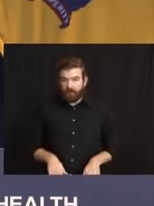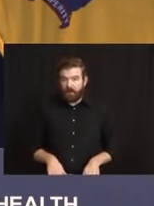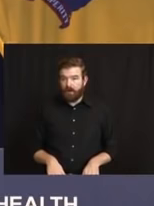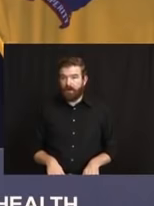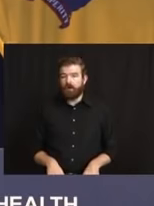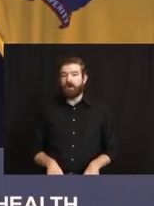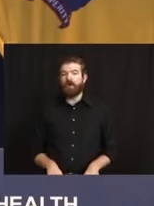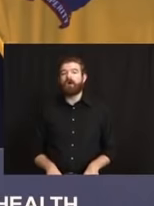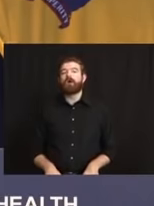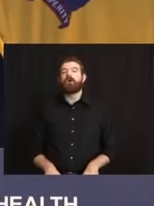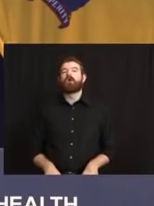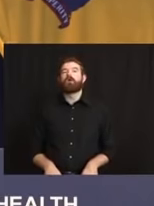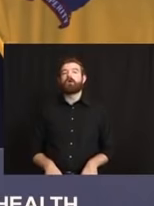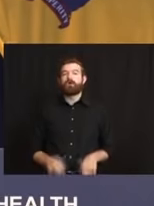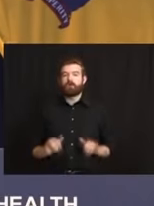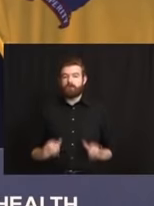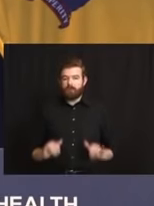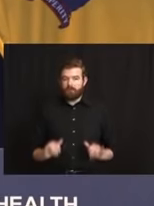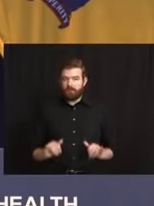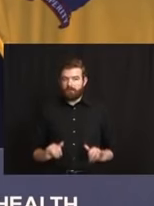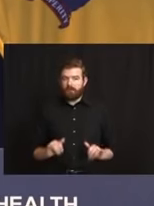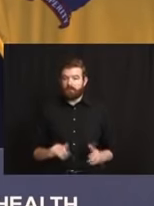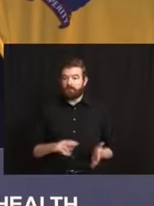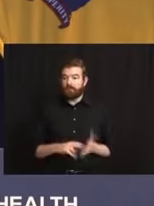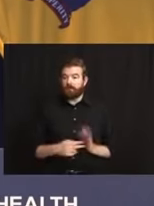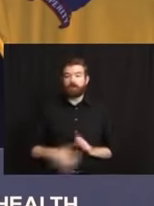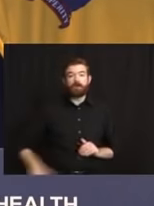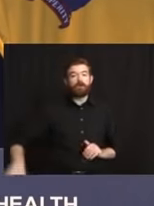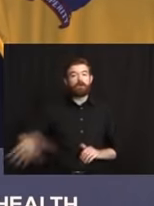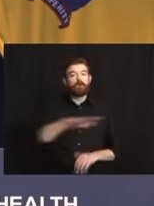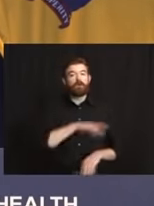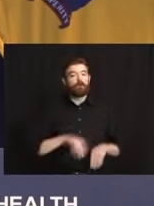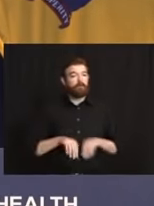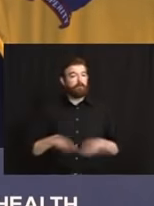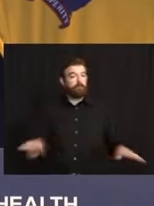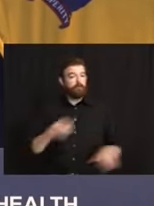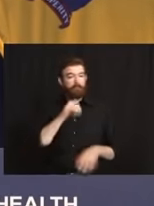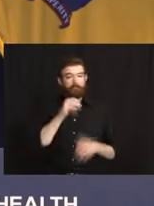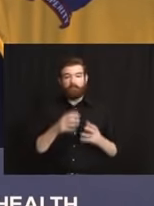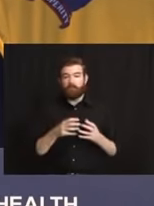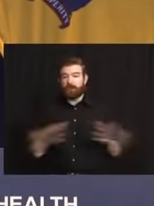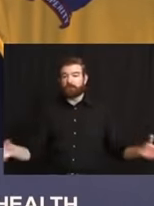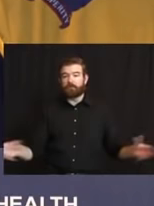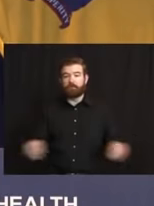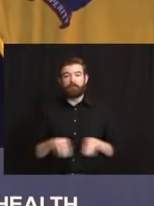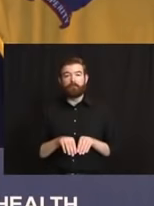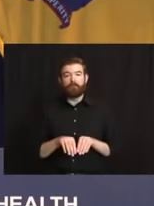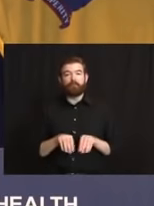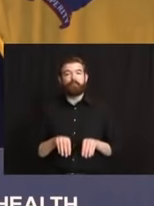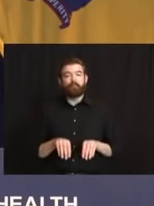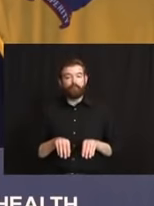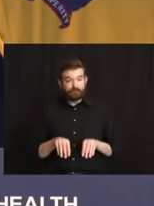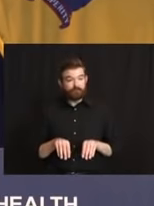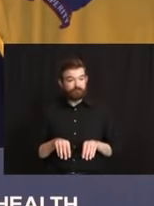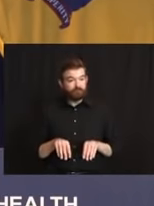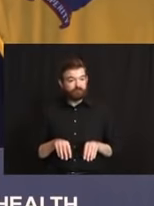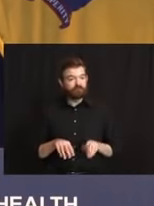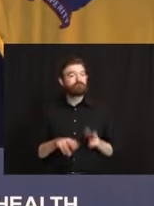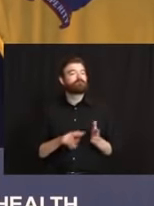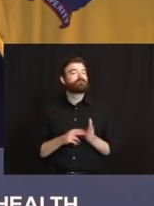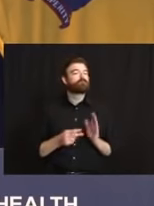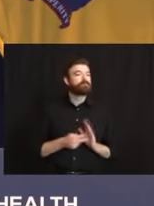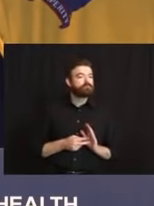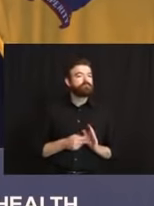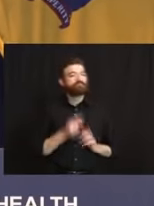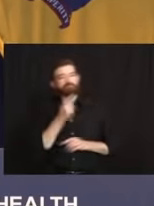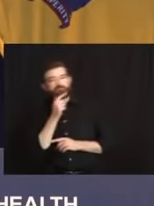community spread. And it allows us a whole other, unrelated, but importantly, our testing capacity kind of almost grows by the